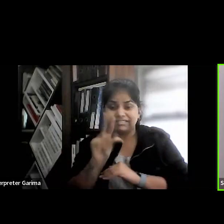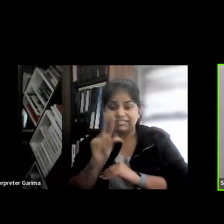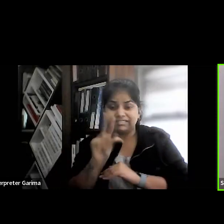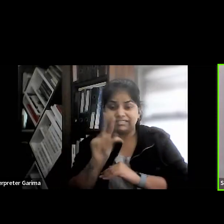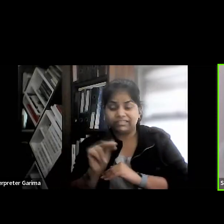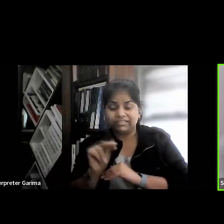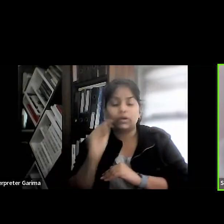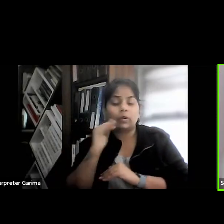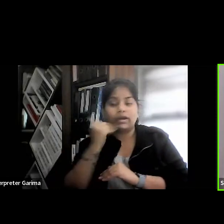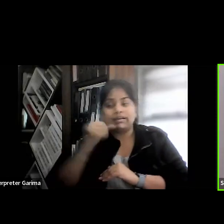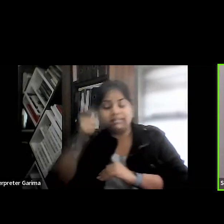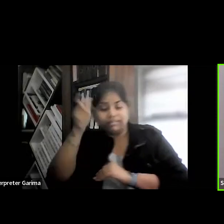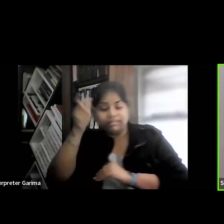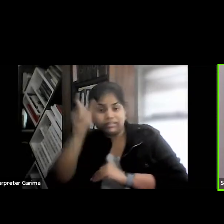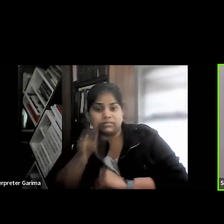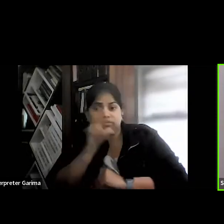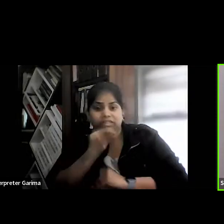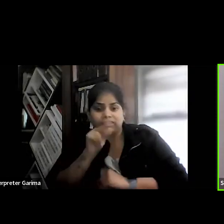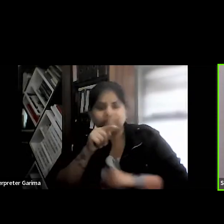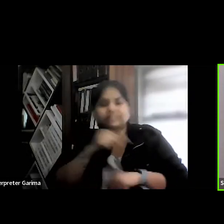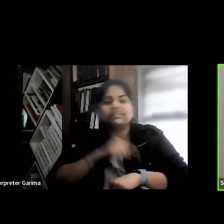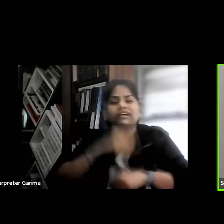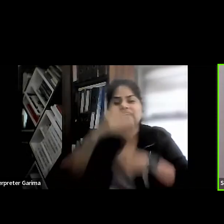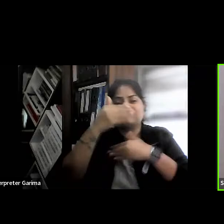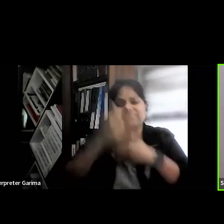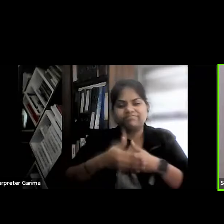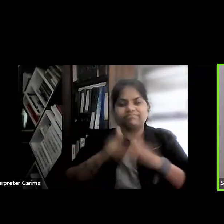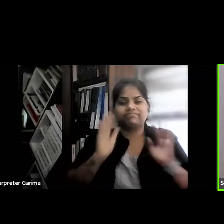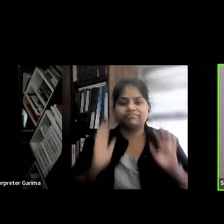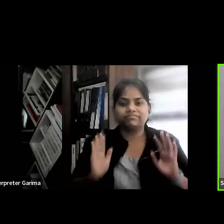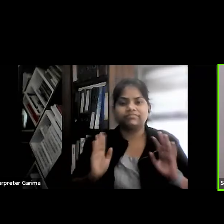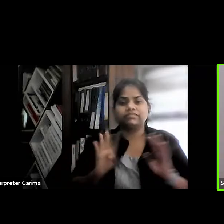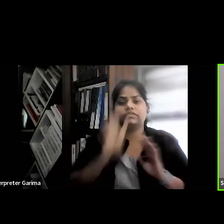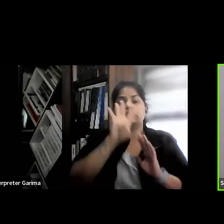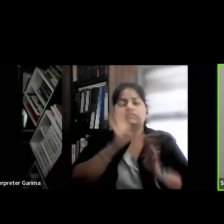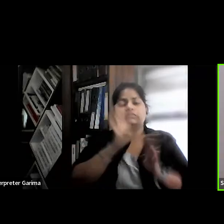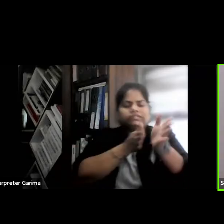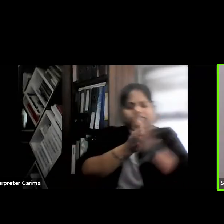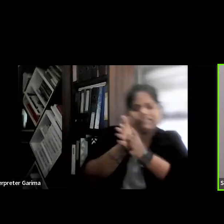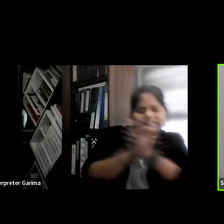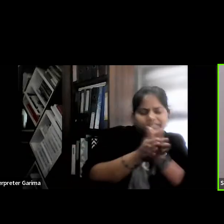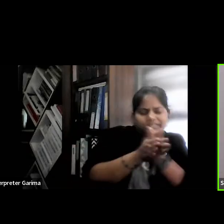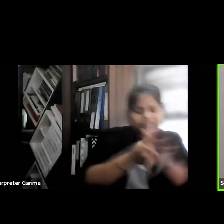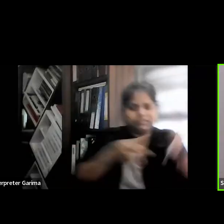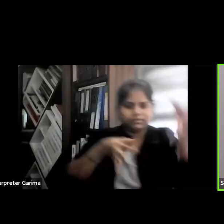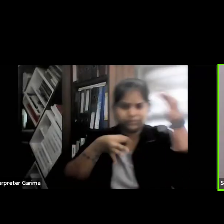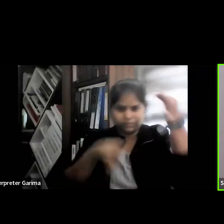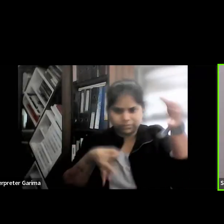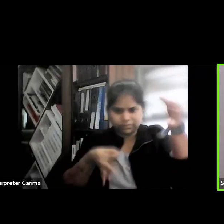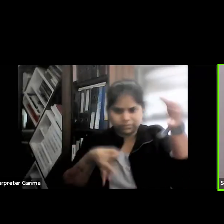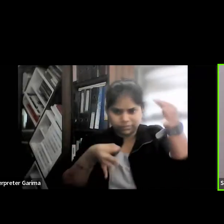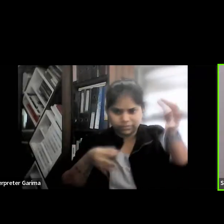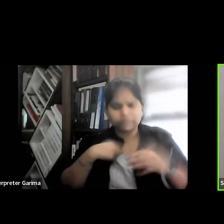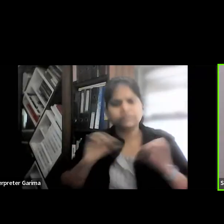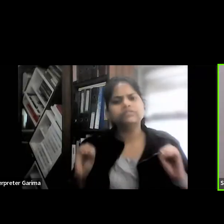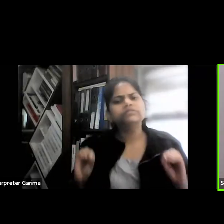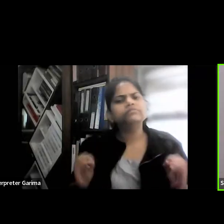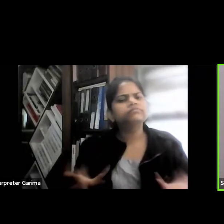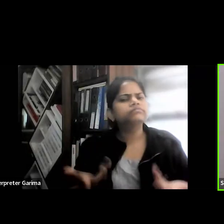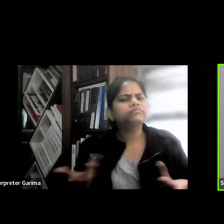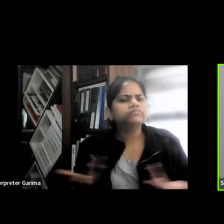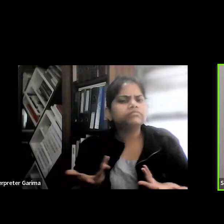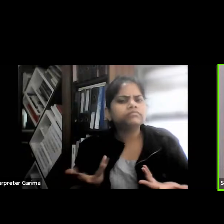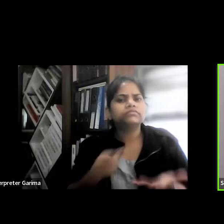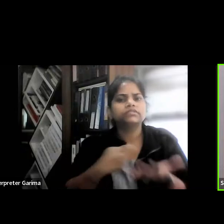So we have 4 interesting papers lined up. I'm going to start with Rimjhim Bhattacherjee. Is